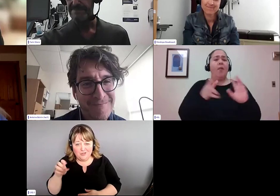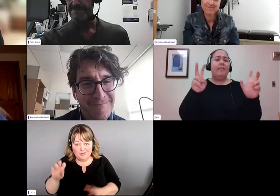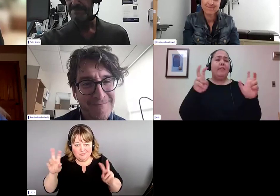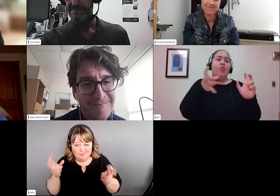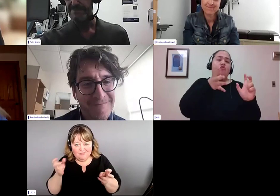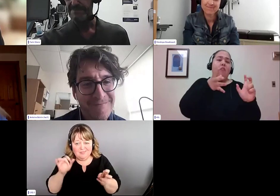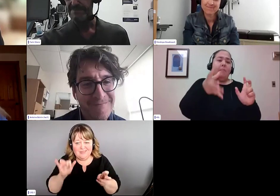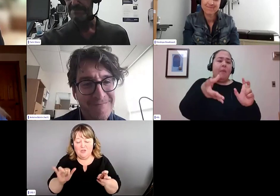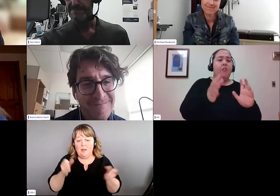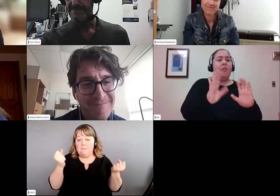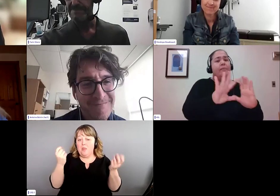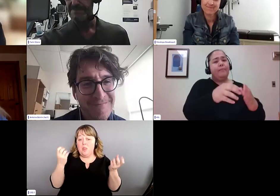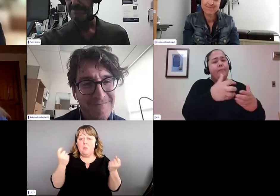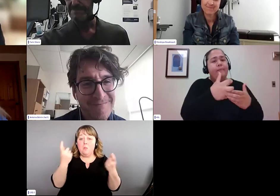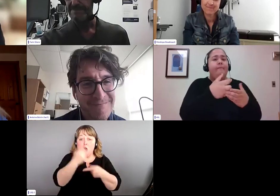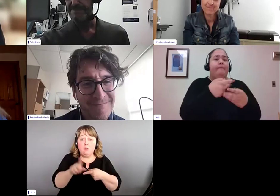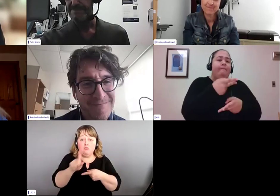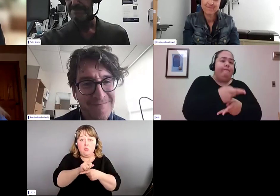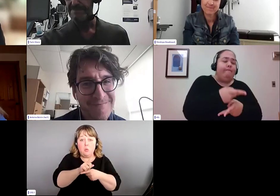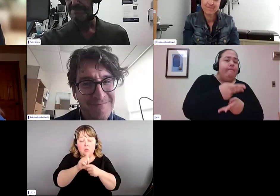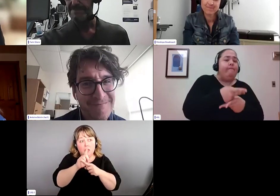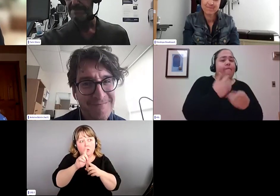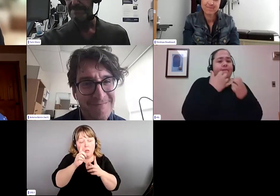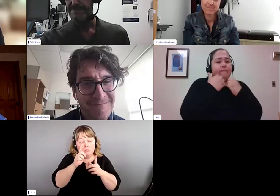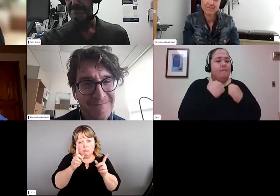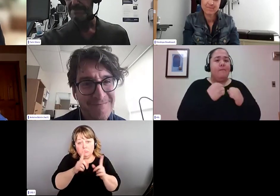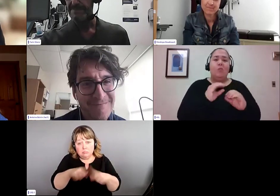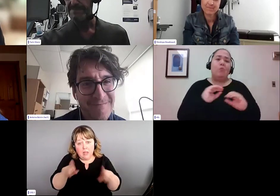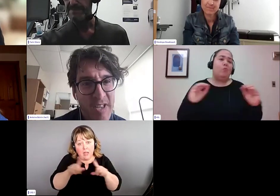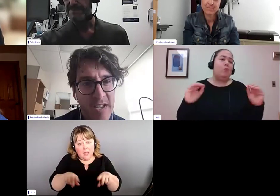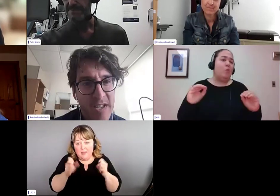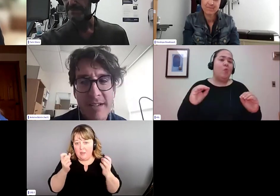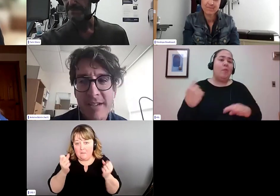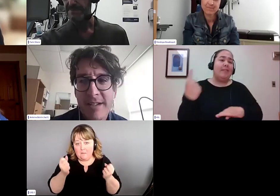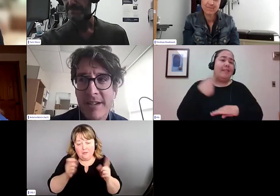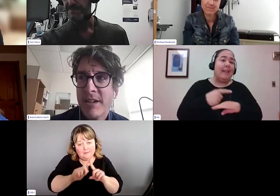this. No, there's no typical day.